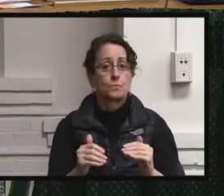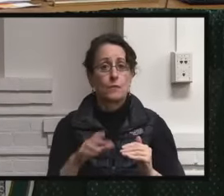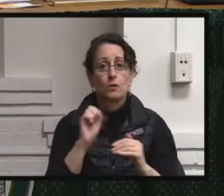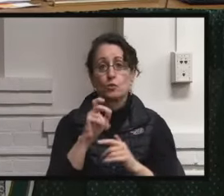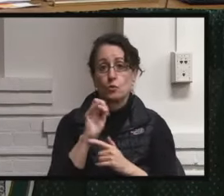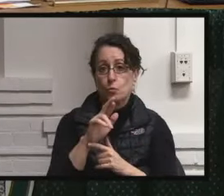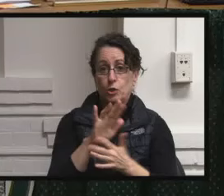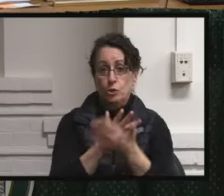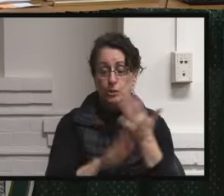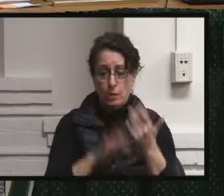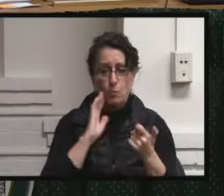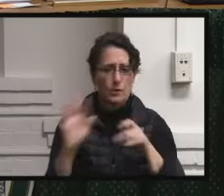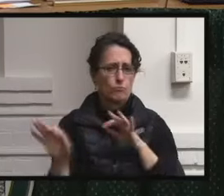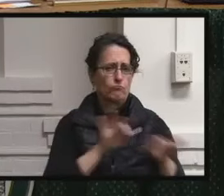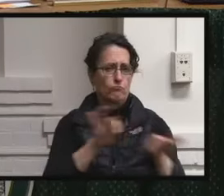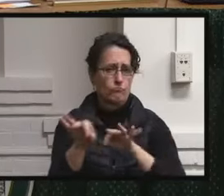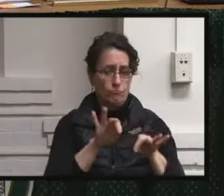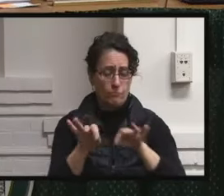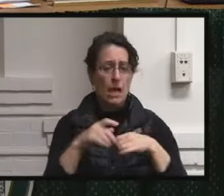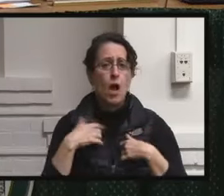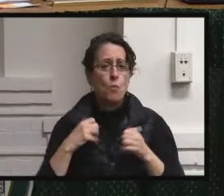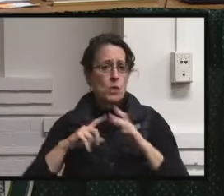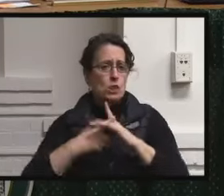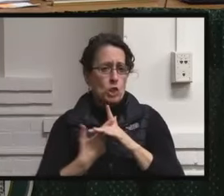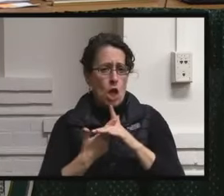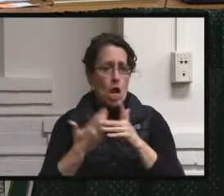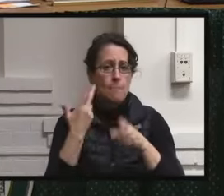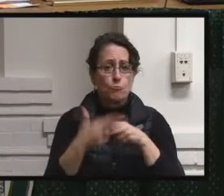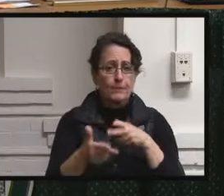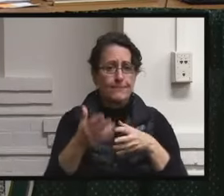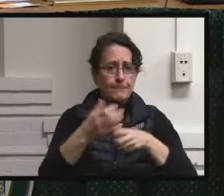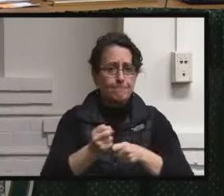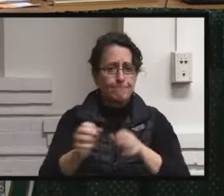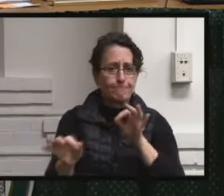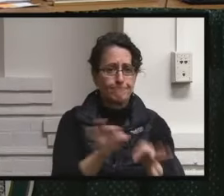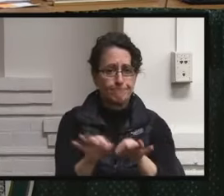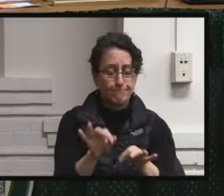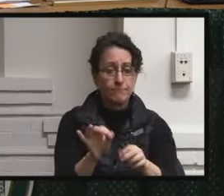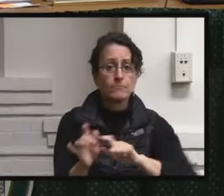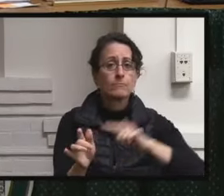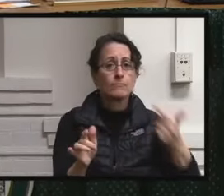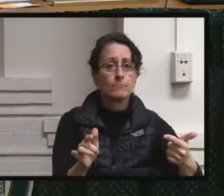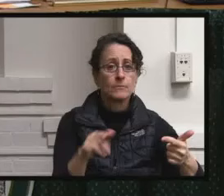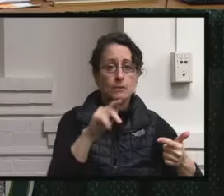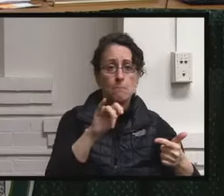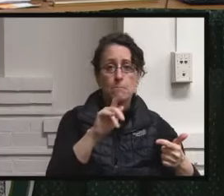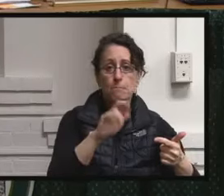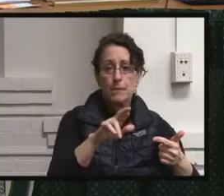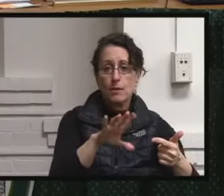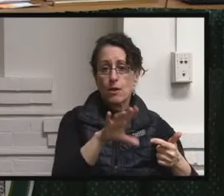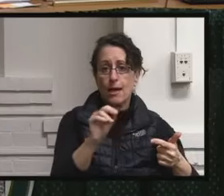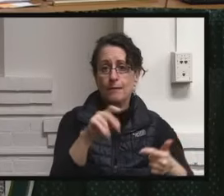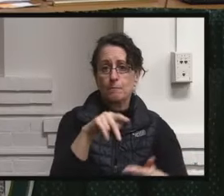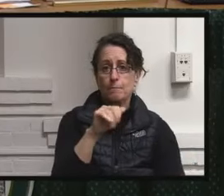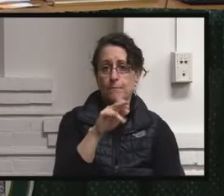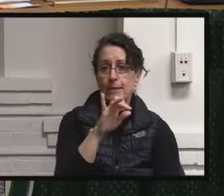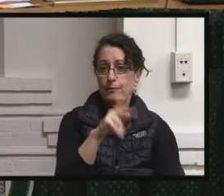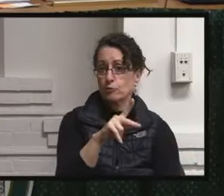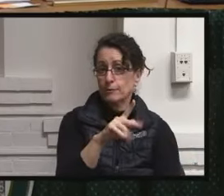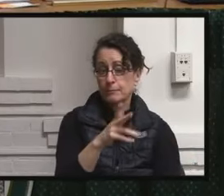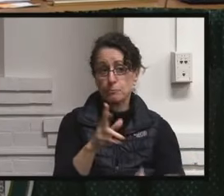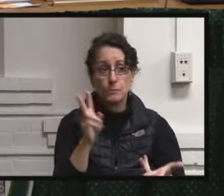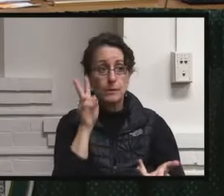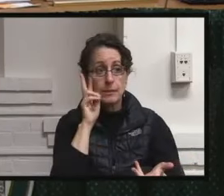then ask Peter and Patrick to add to the extent you feel appropriate, and then we'll hear what everybody has to say